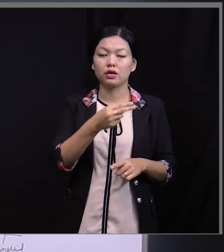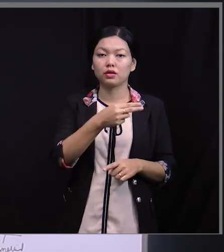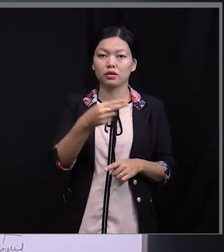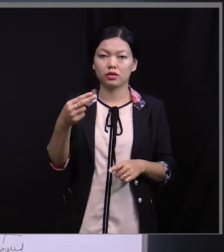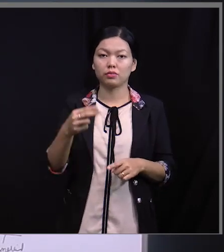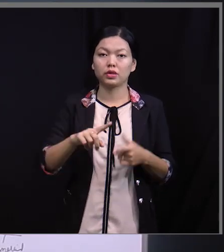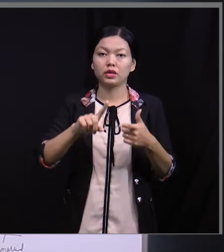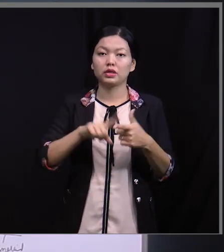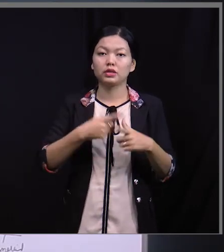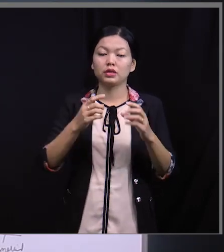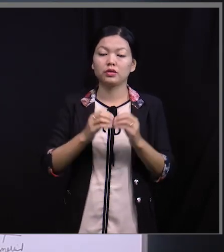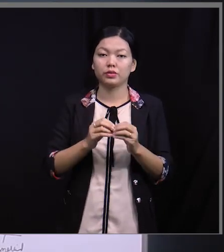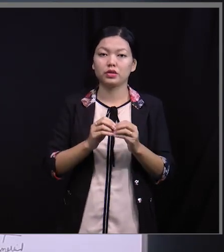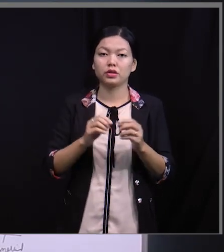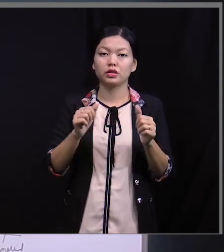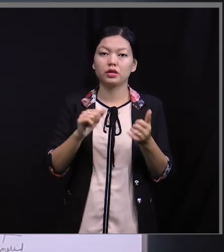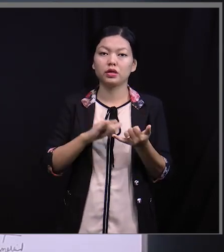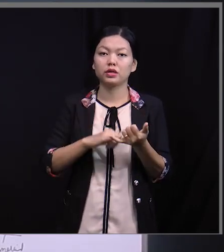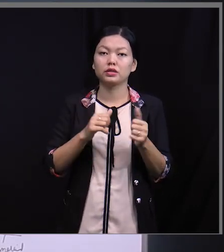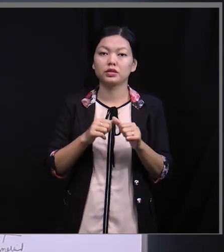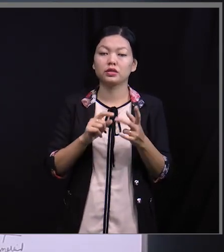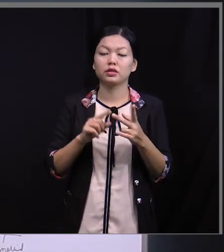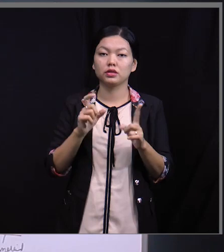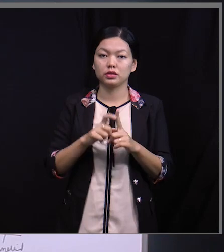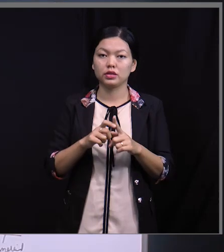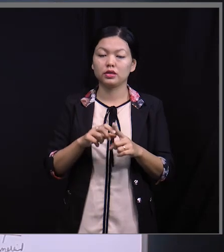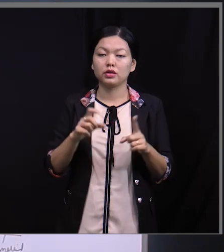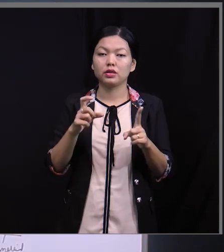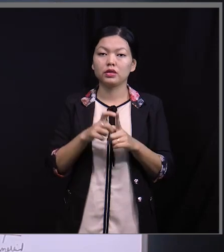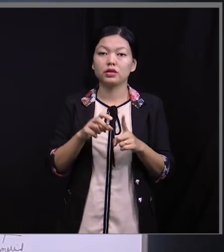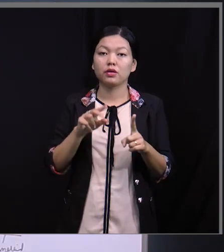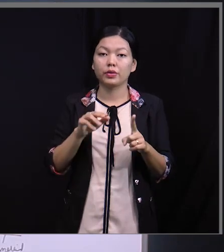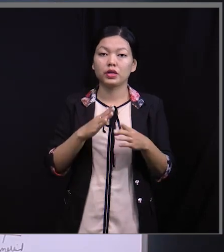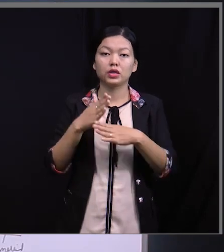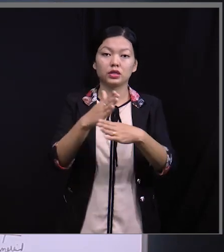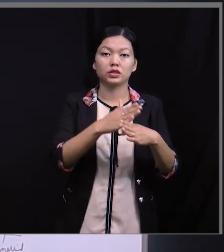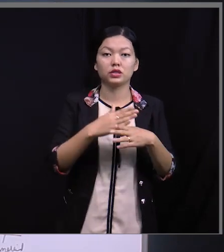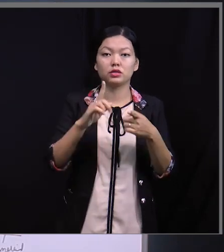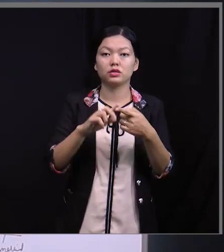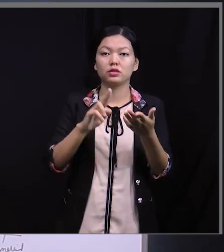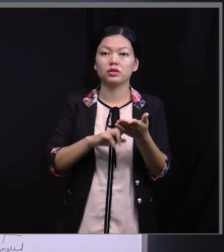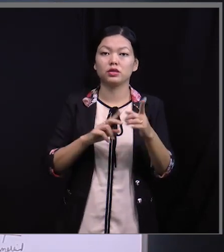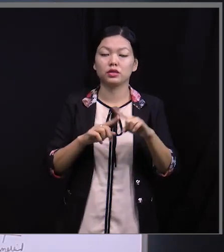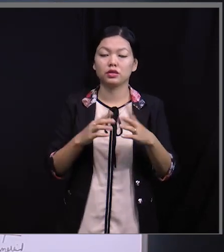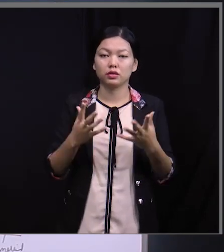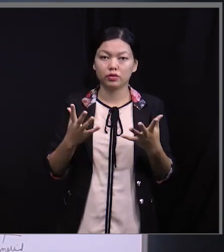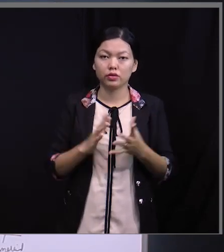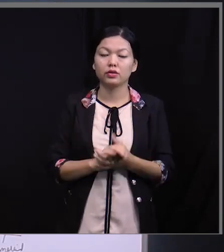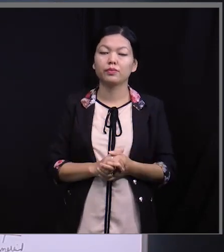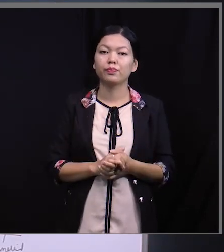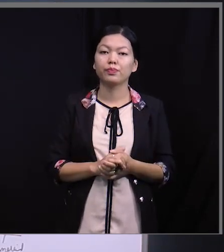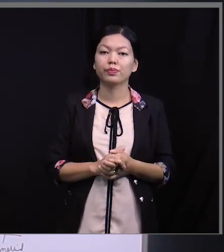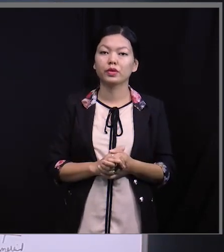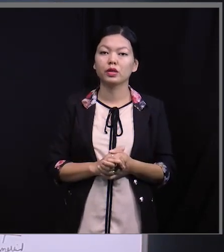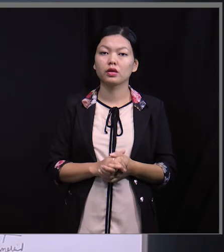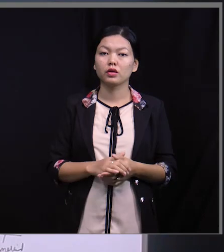Say. So J.B. Say defines an entrepreneur as a person who avails the land of one. Okay, who